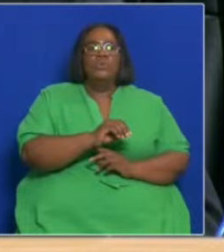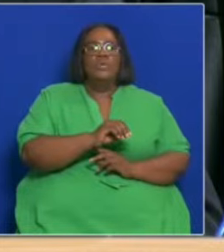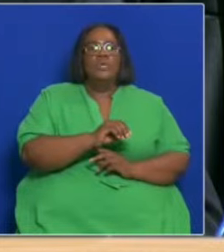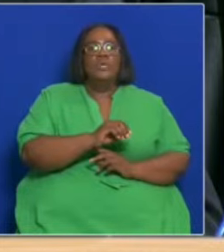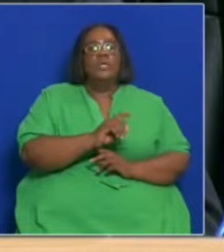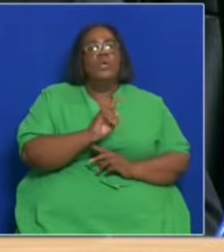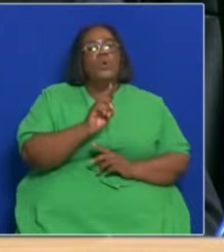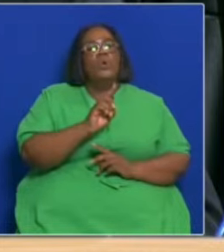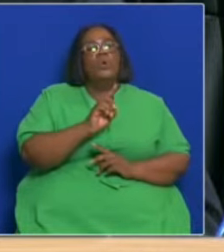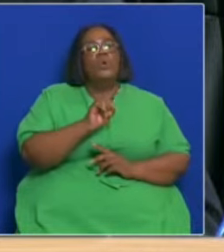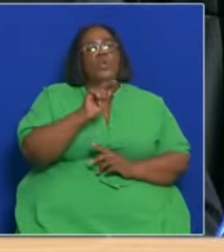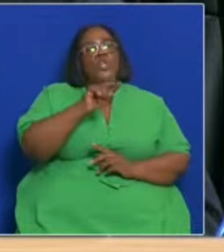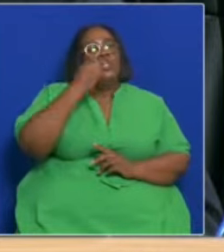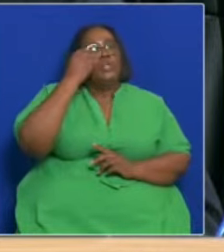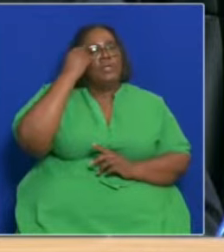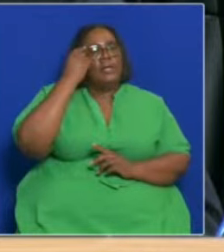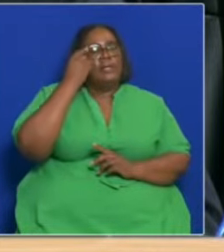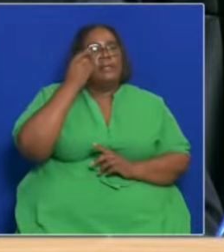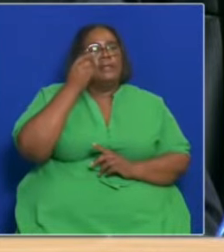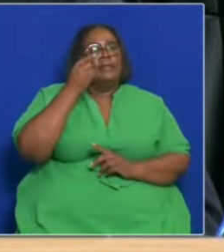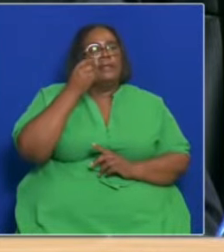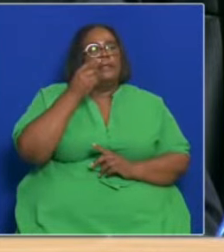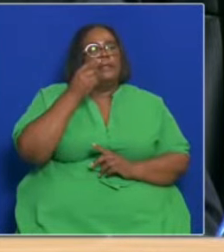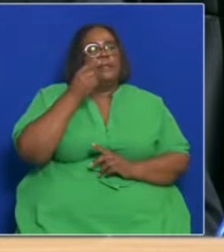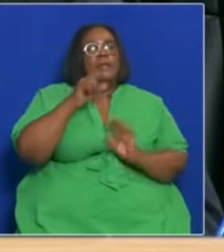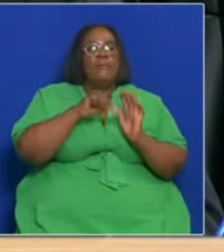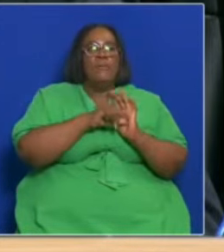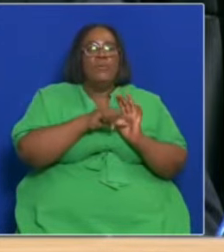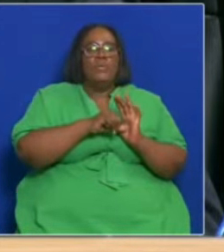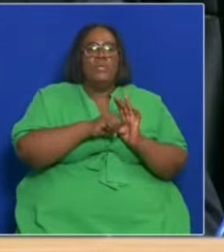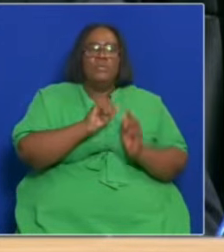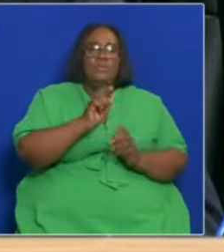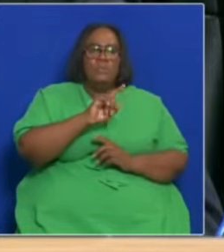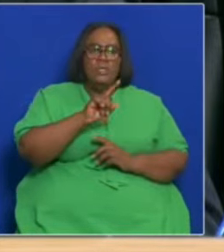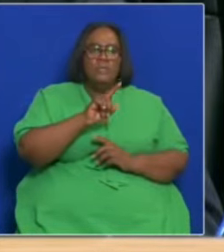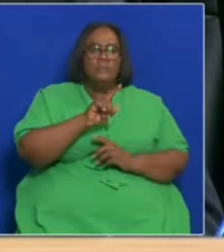there was a discussion on policies and